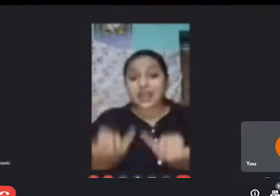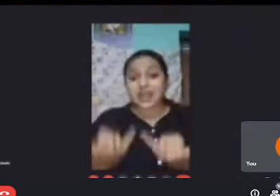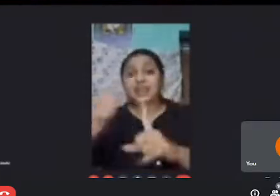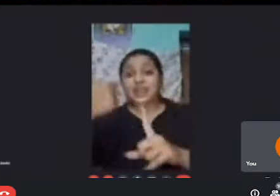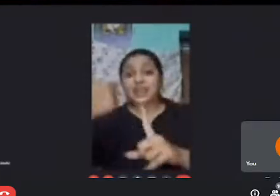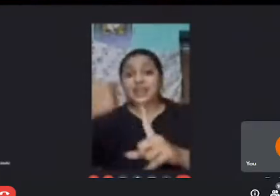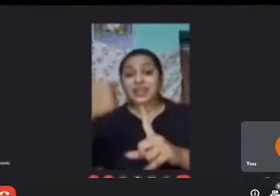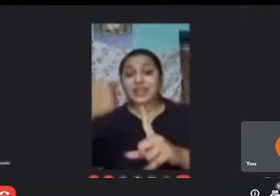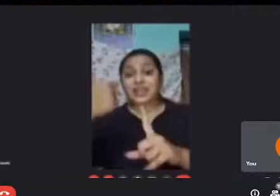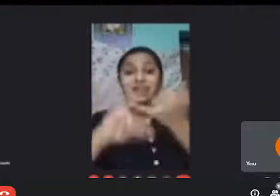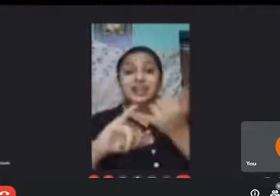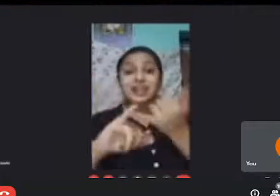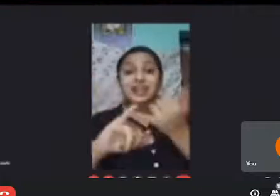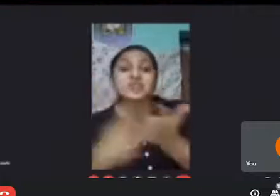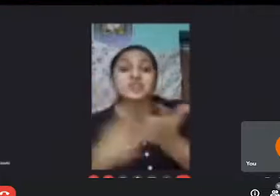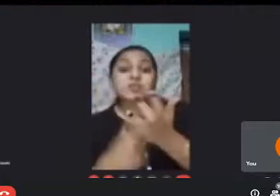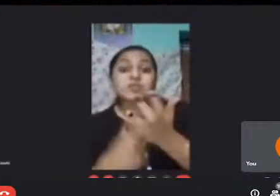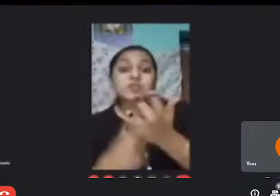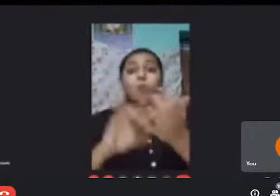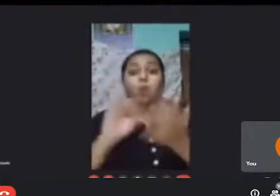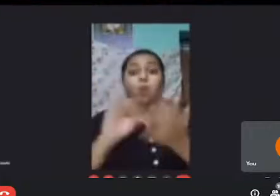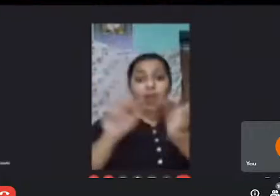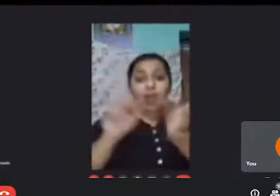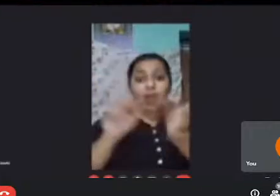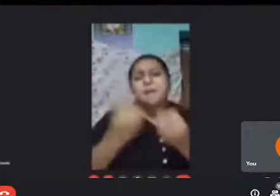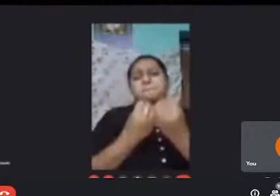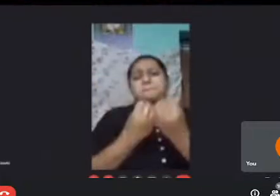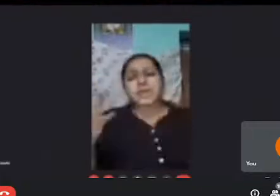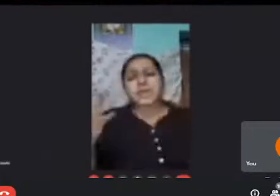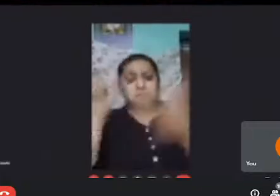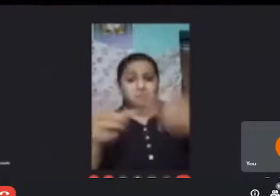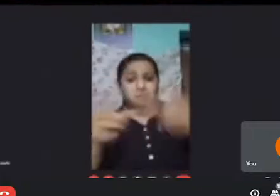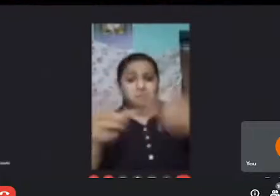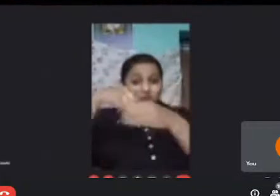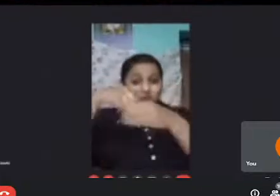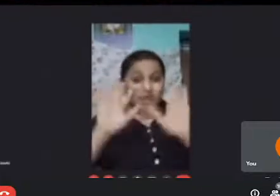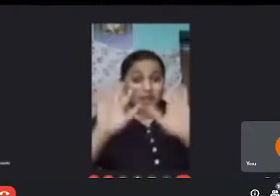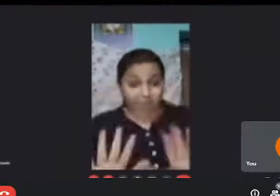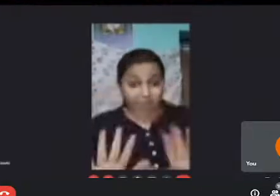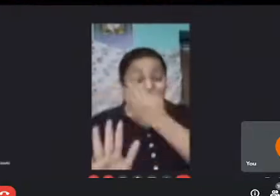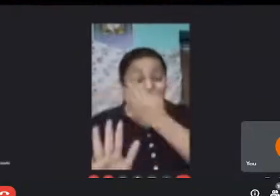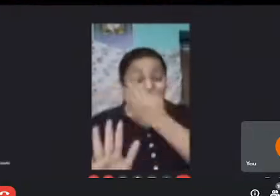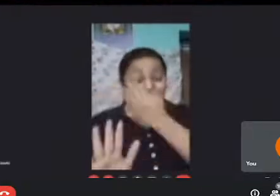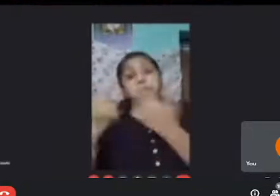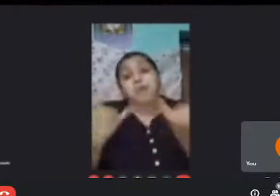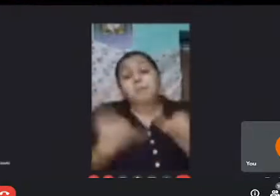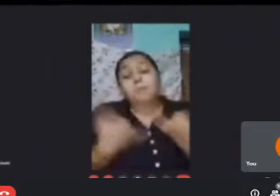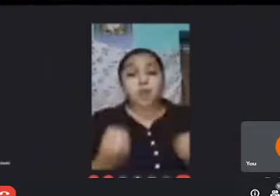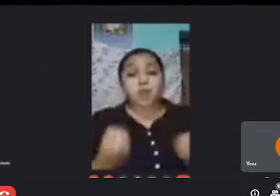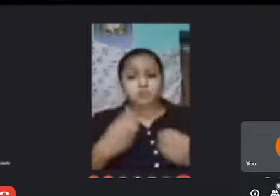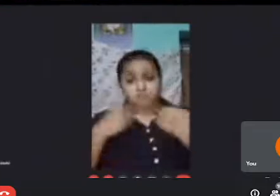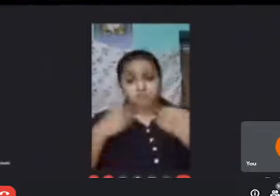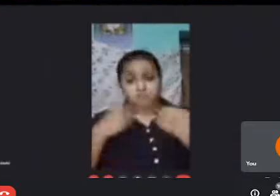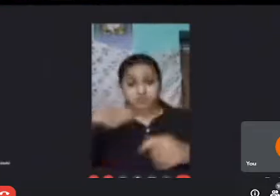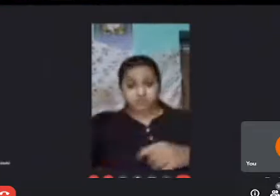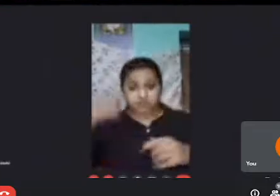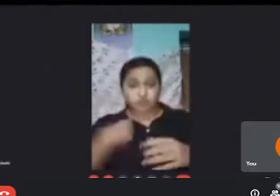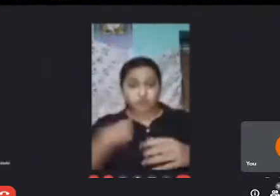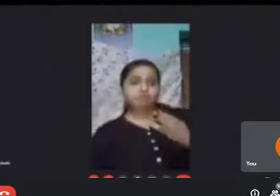and many others who were here. We will also upload this video on different social